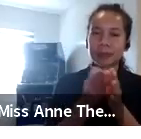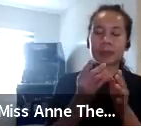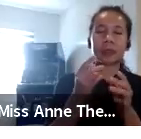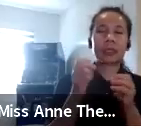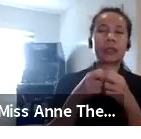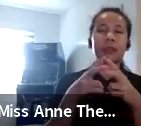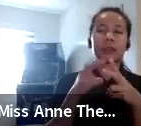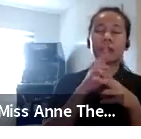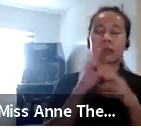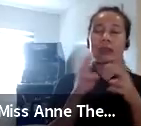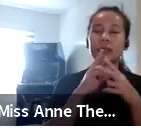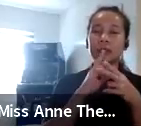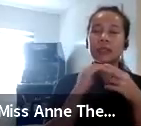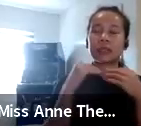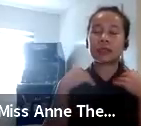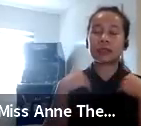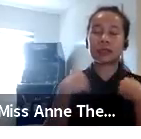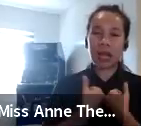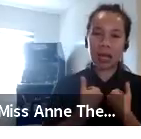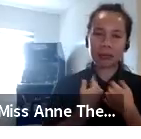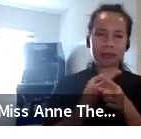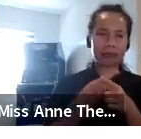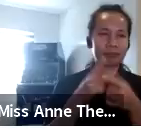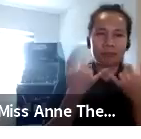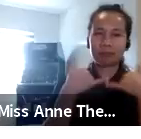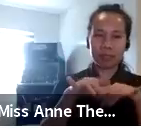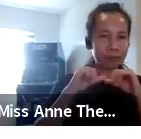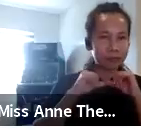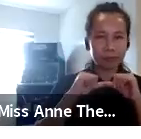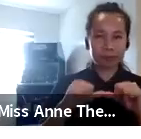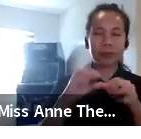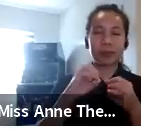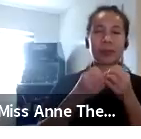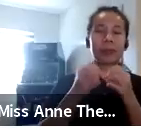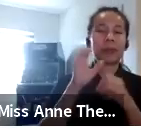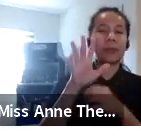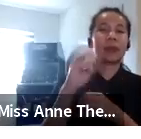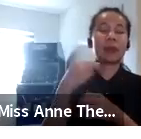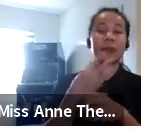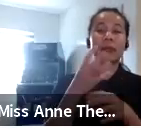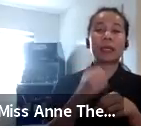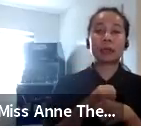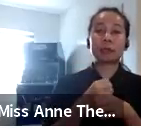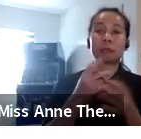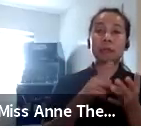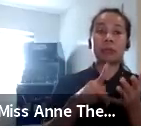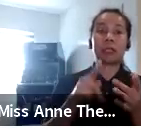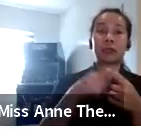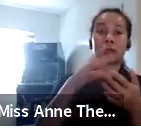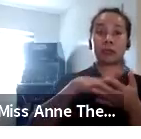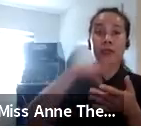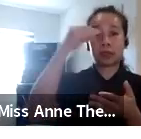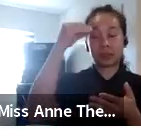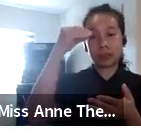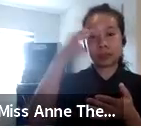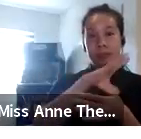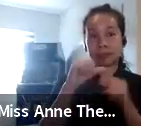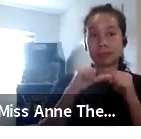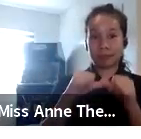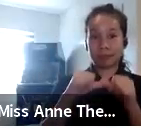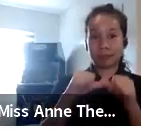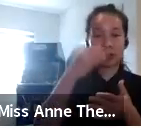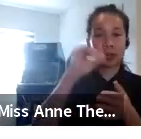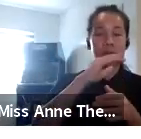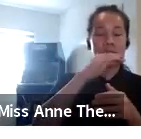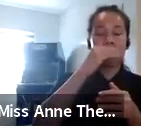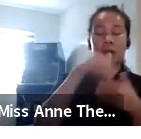tired, tuloy pa rin tayo. Number five would be we get paid to learn and continue learning. Every class,